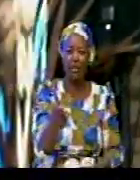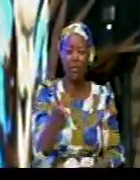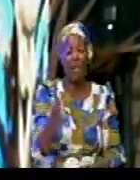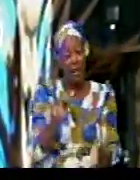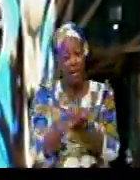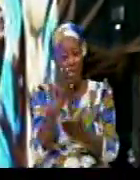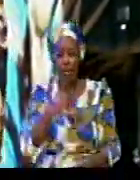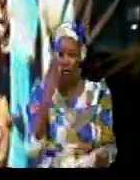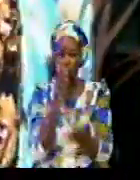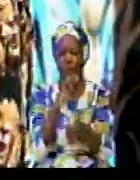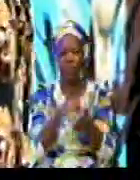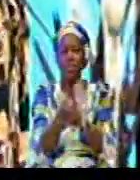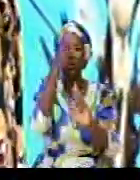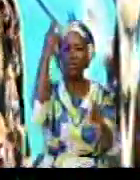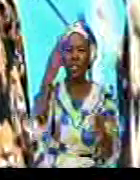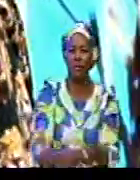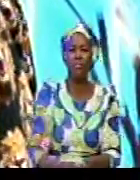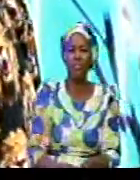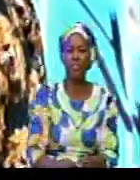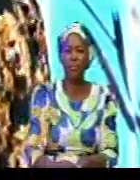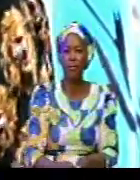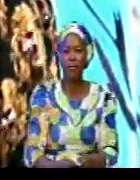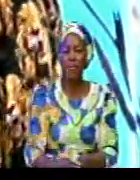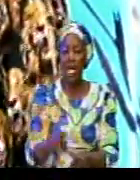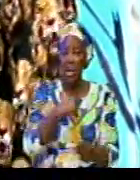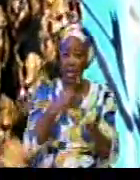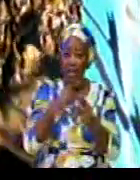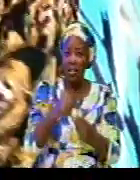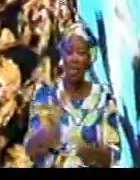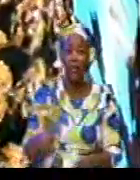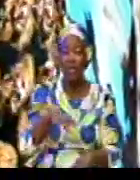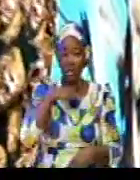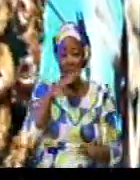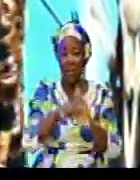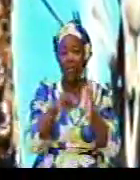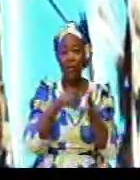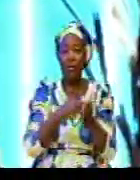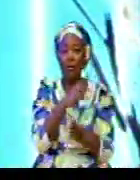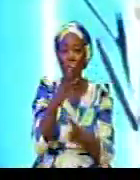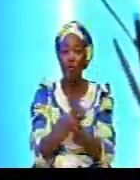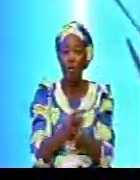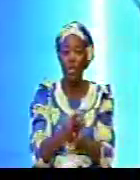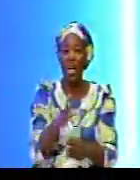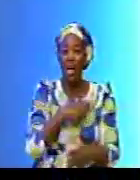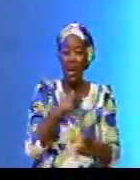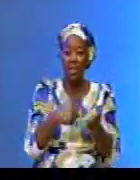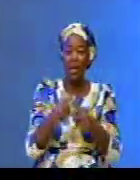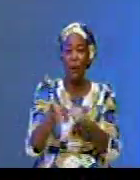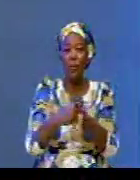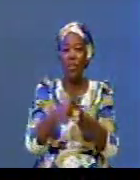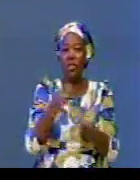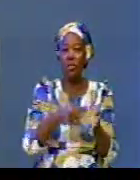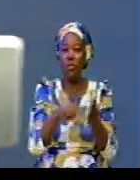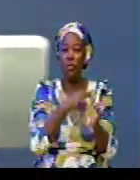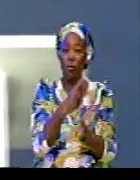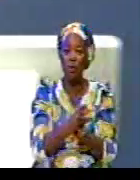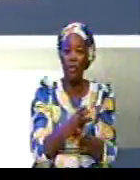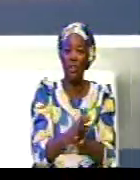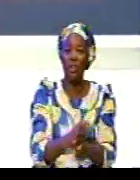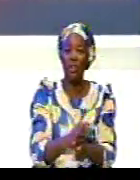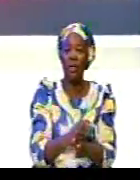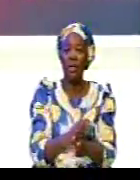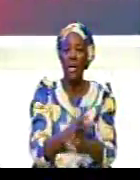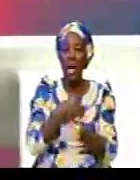the standard and say, stop there. That thing will stop. And the pollutions of the